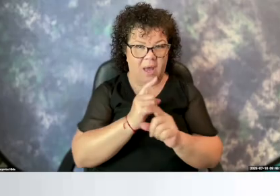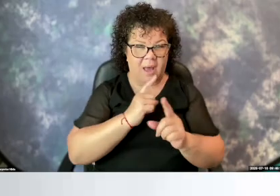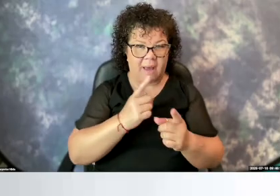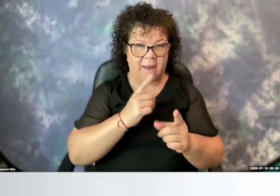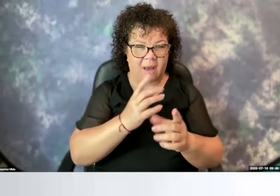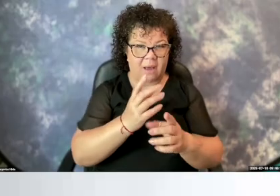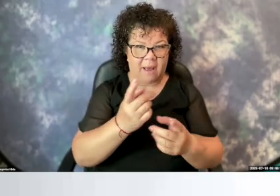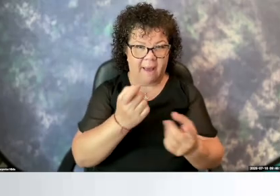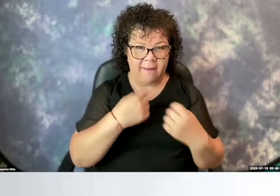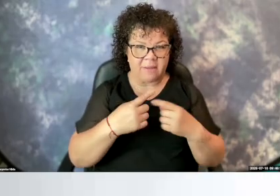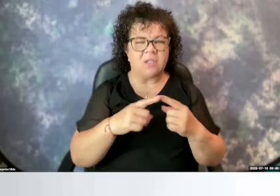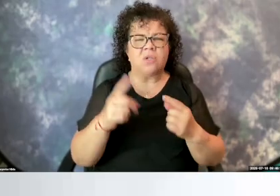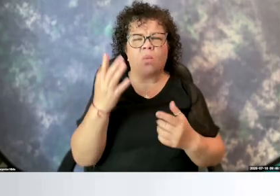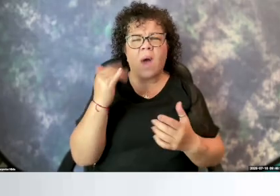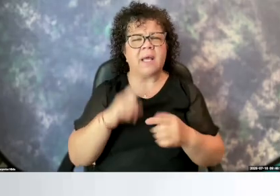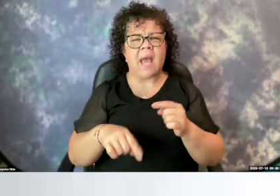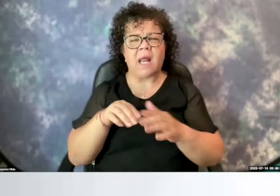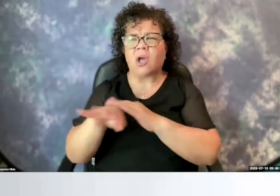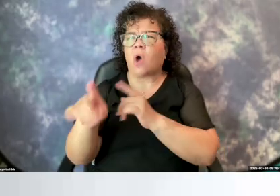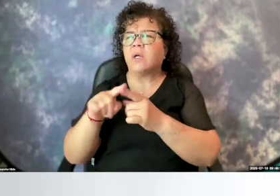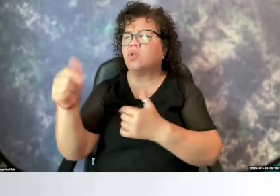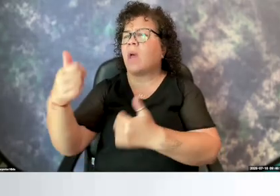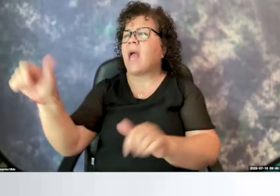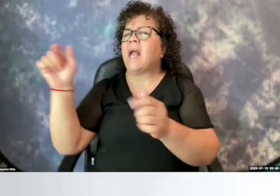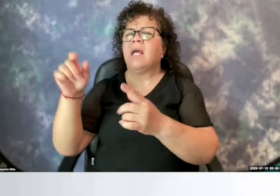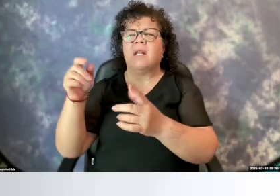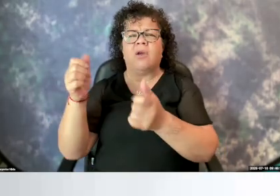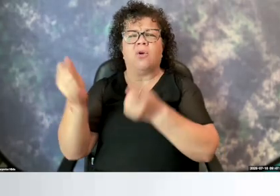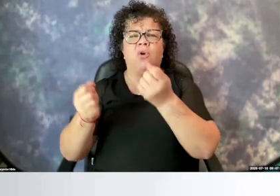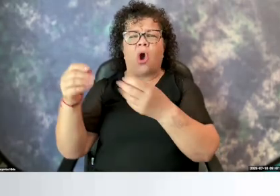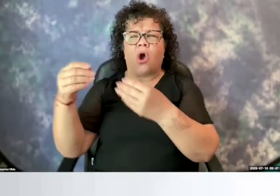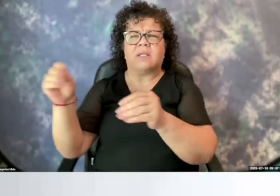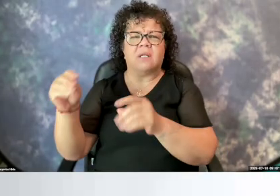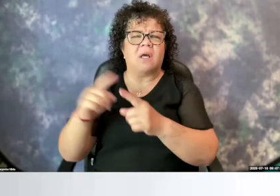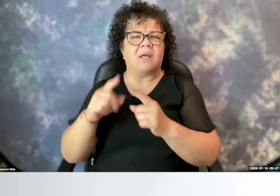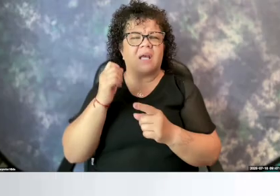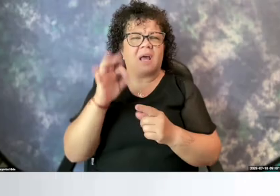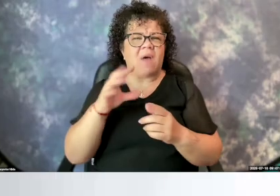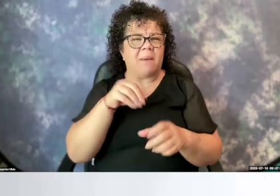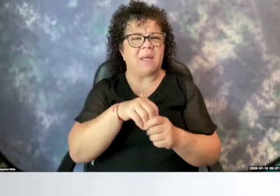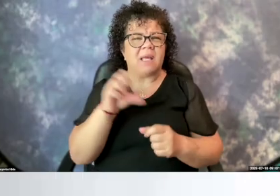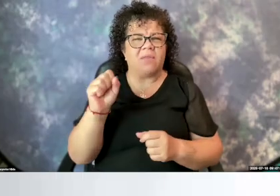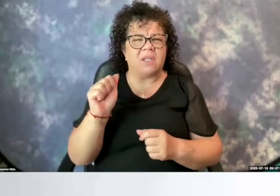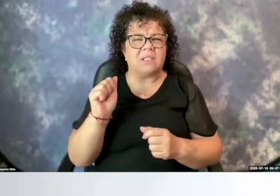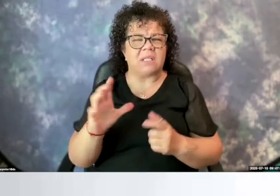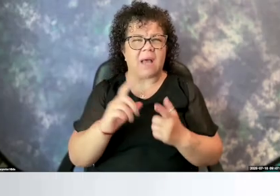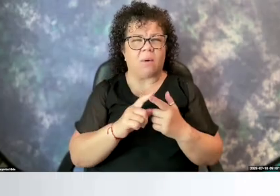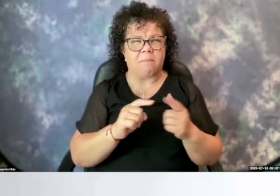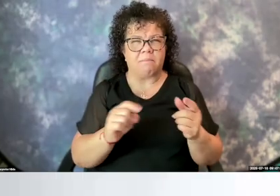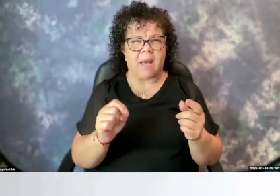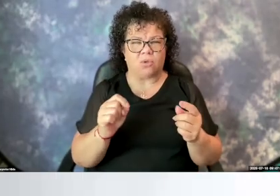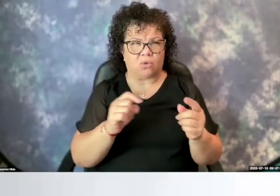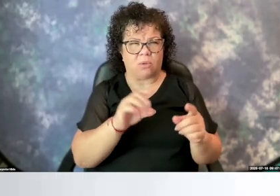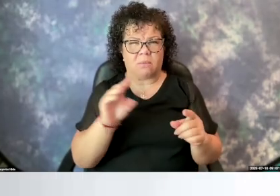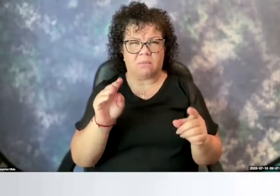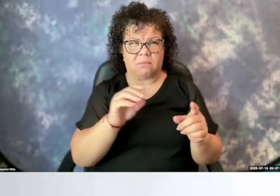level, is how come I cannot go to a certain dealership in San Francisco when I am a participant up in the Sacramento Metropolitan Air